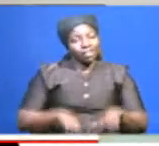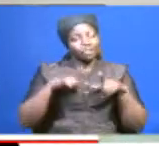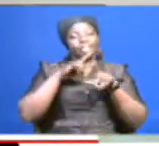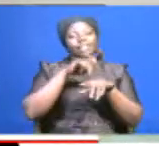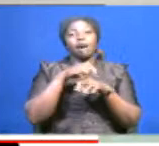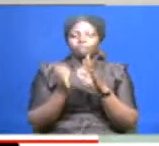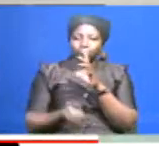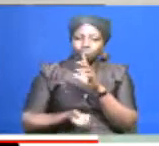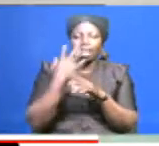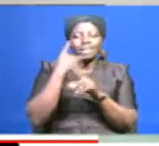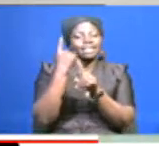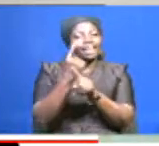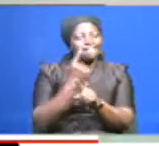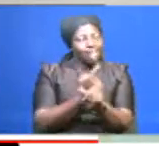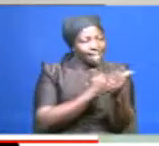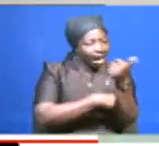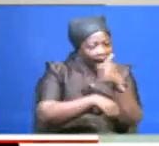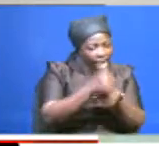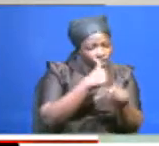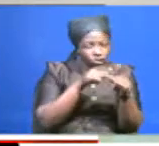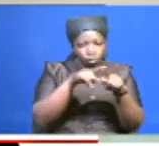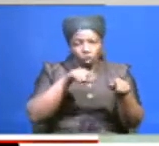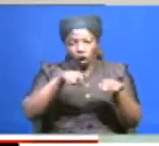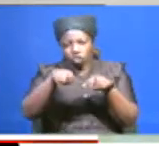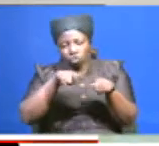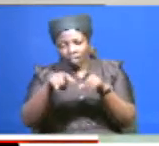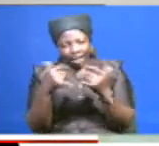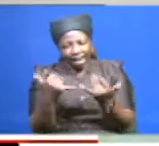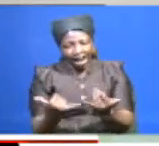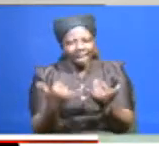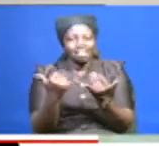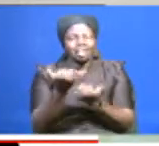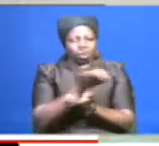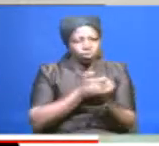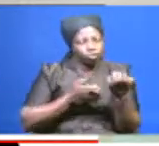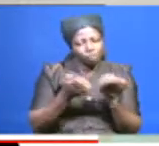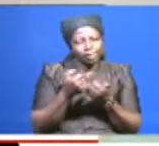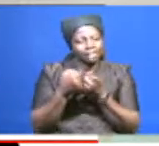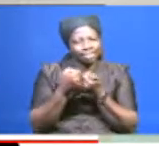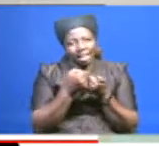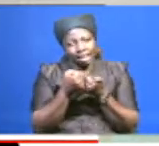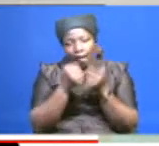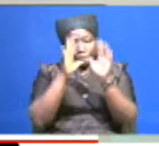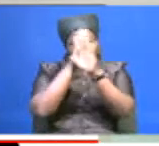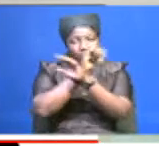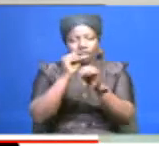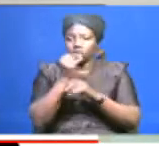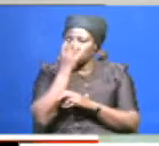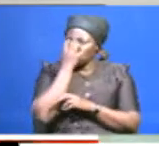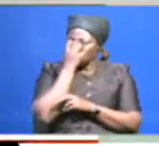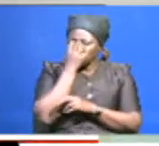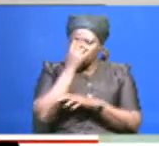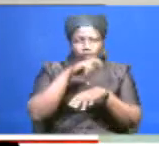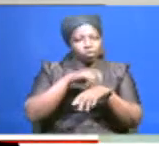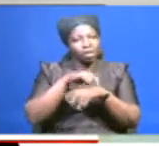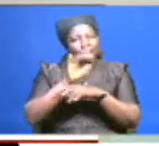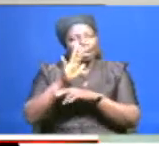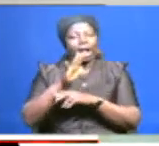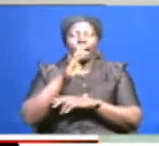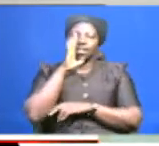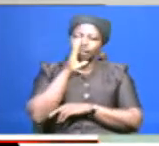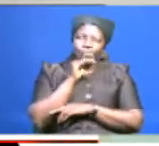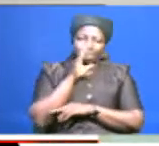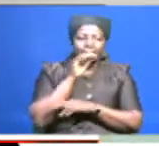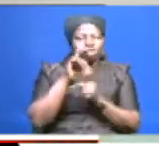series of interventions to navigate the current economic challenges. President William Ruto, during his May Day address to the country,